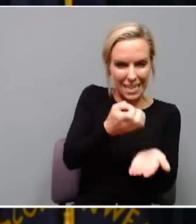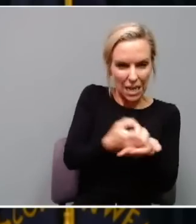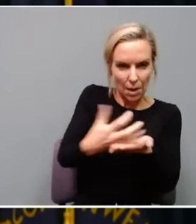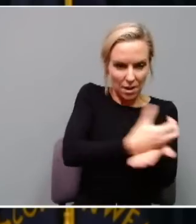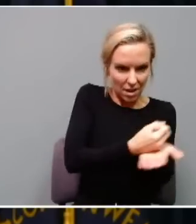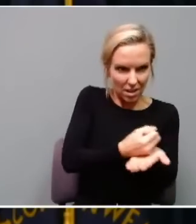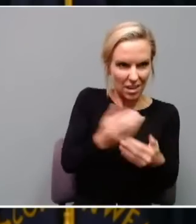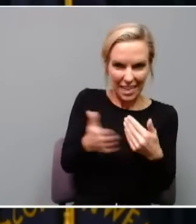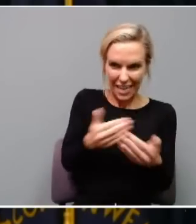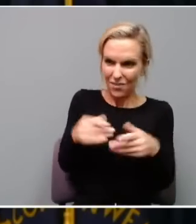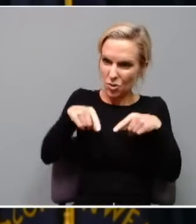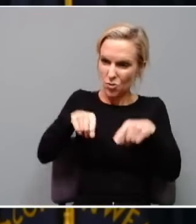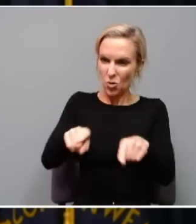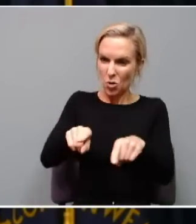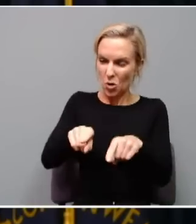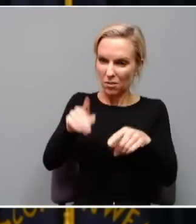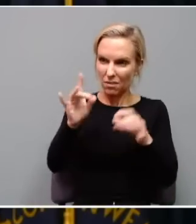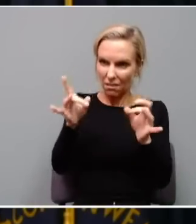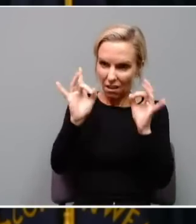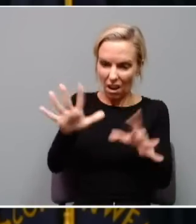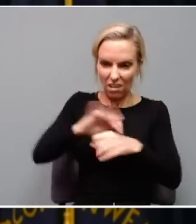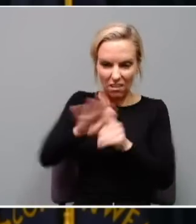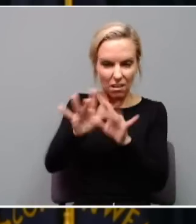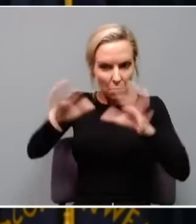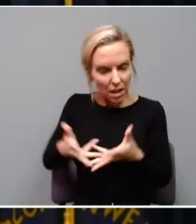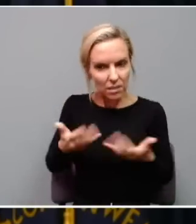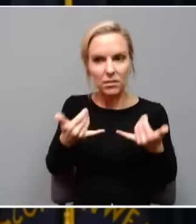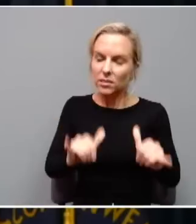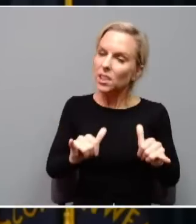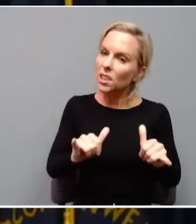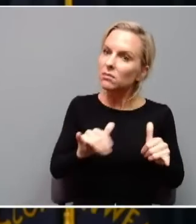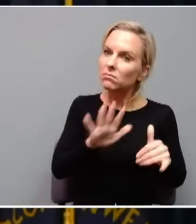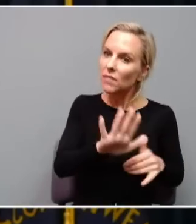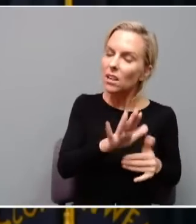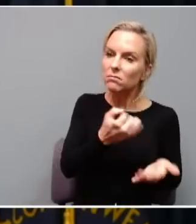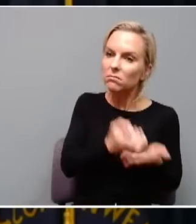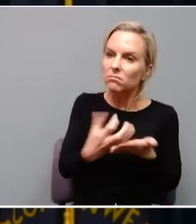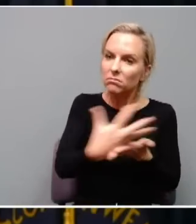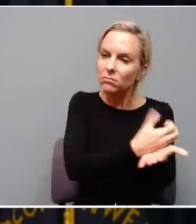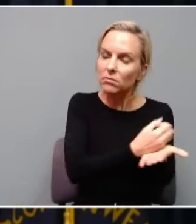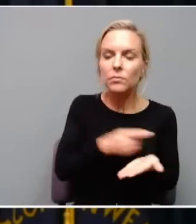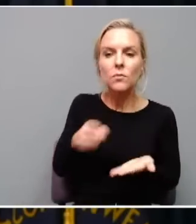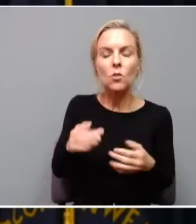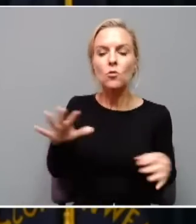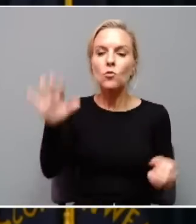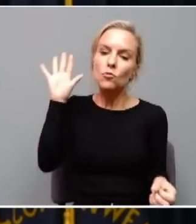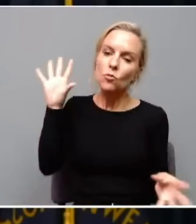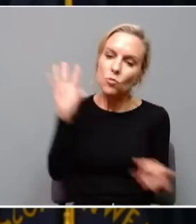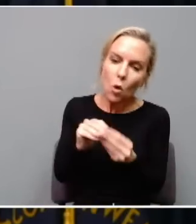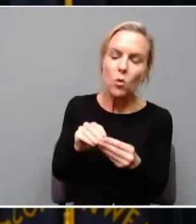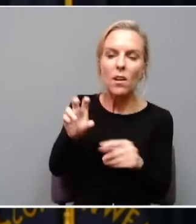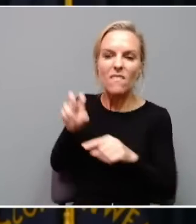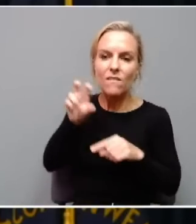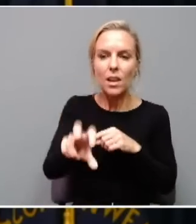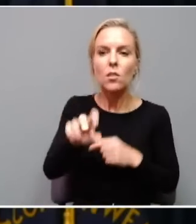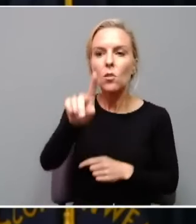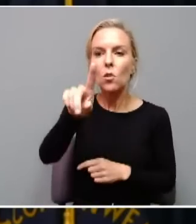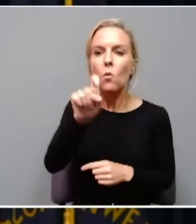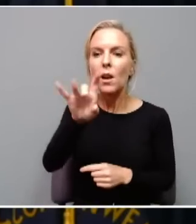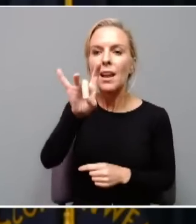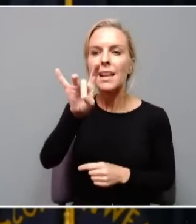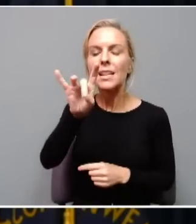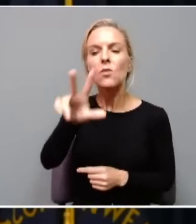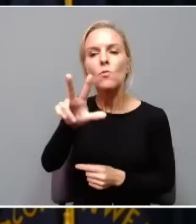pandemic. This year, the Commonwealth's approved 6 tourism development projects for a total investment of nearly $183 million